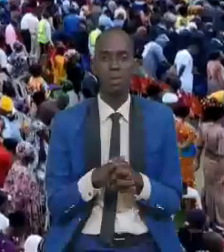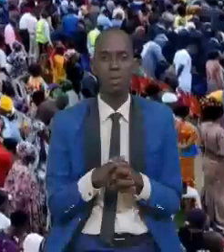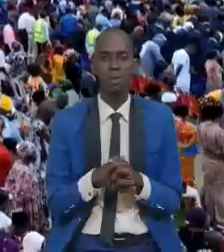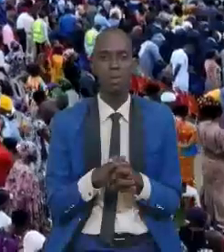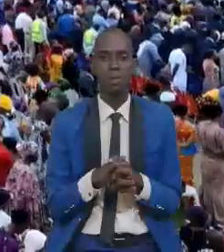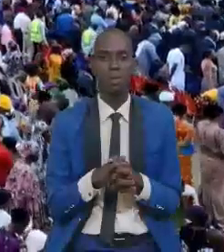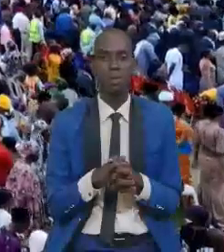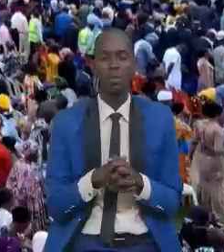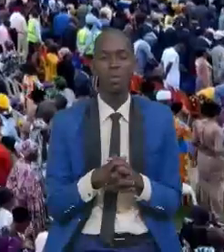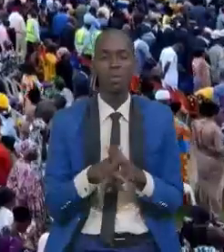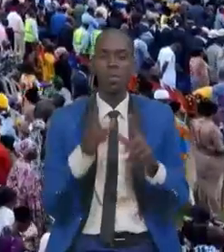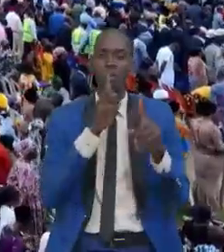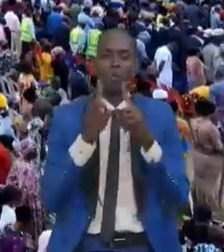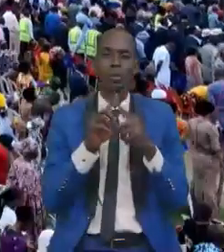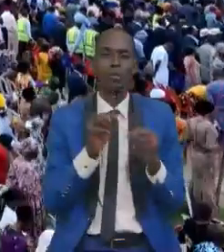Tell the Lord,